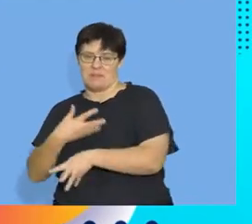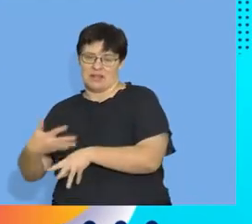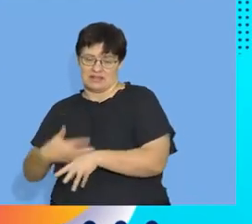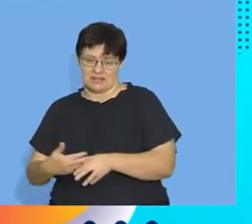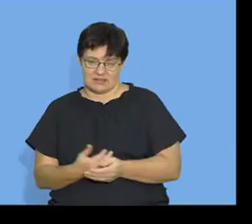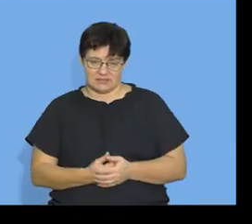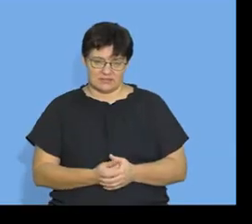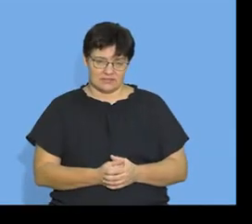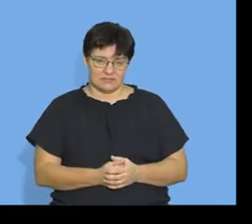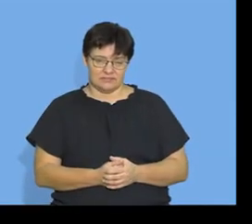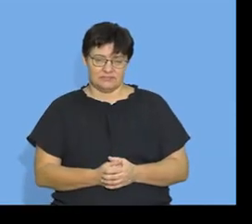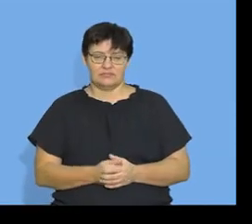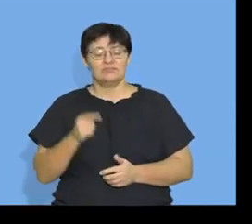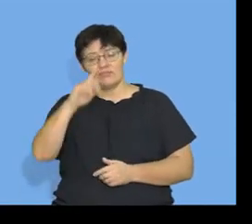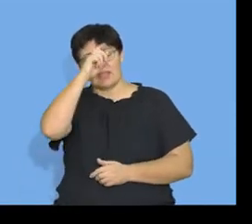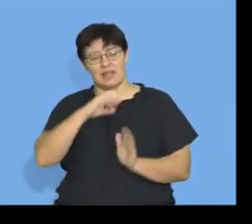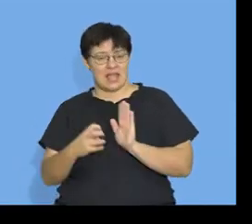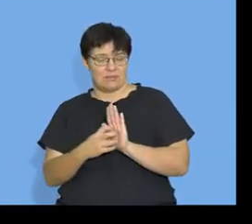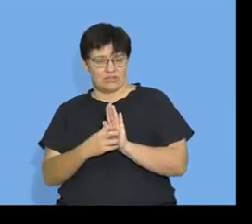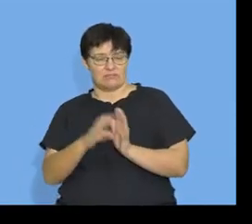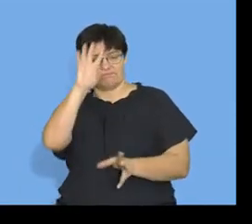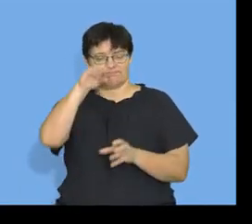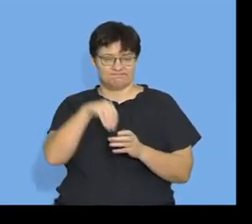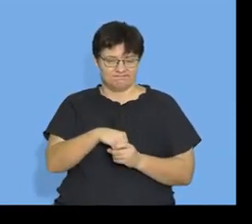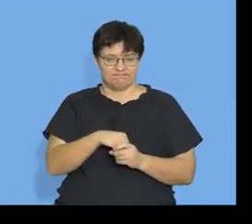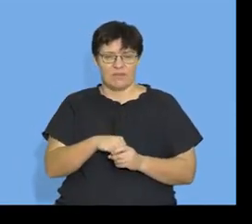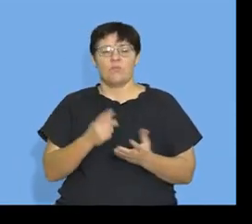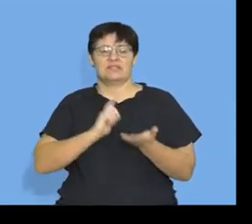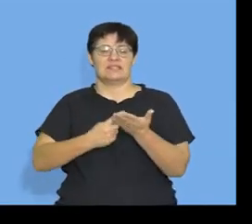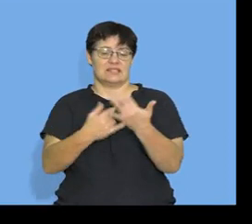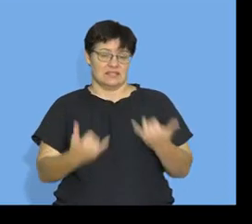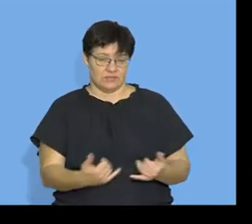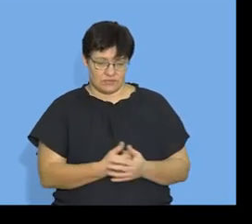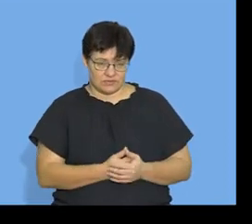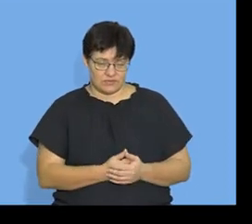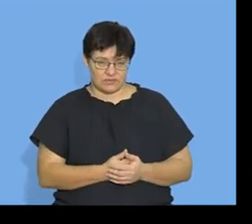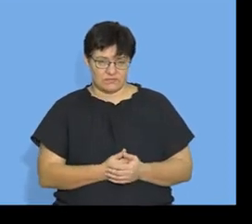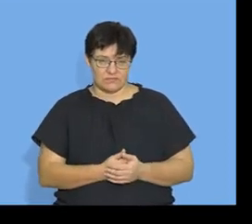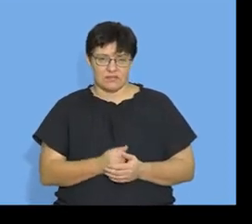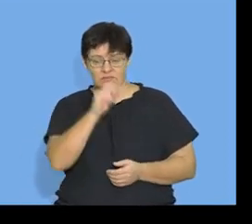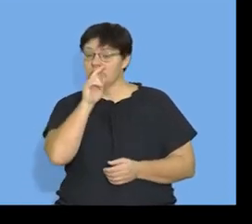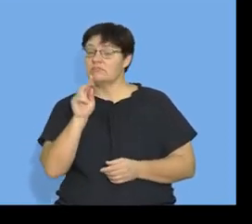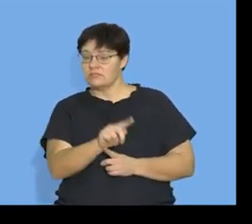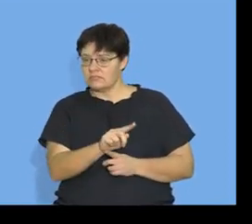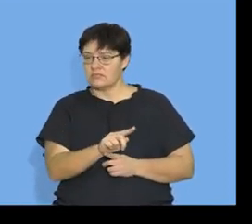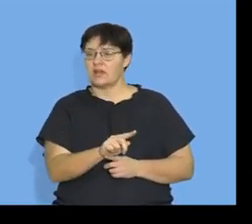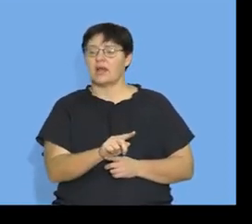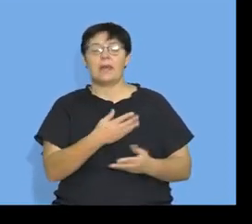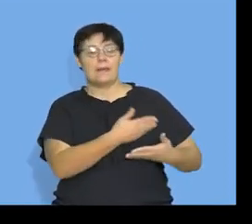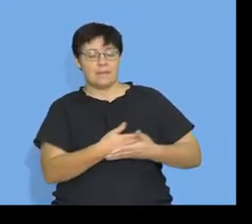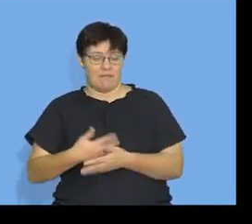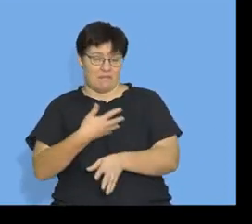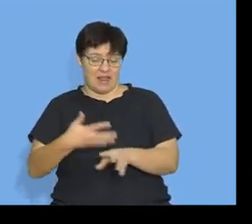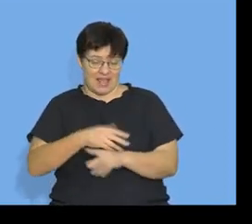the fetal blood supply. So this image encapsulates what we've just discussed. So we're seeing that this is